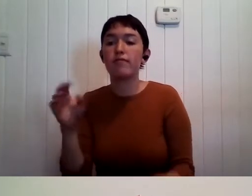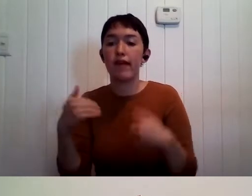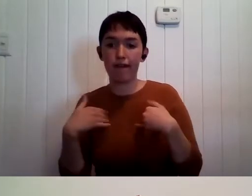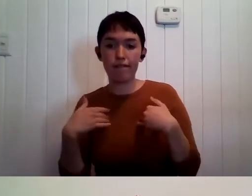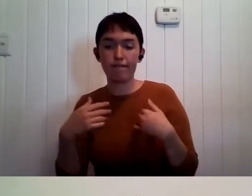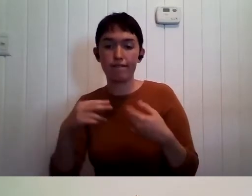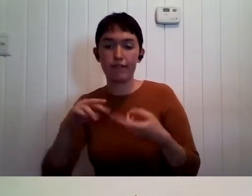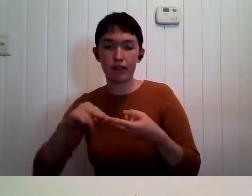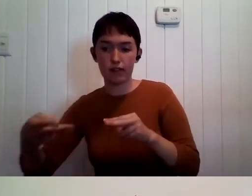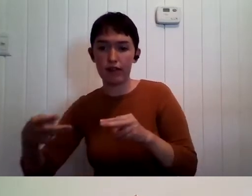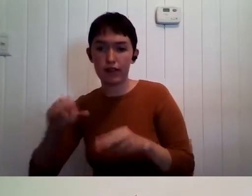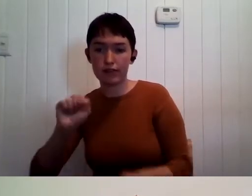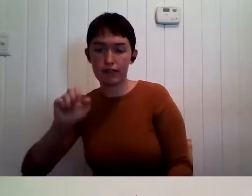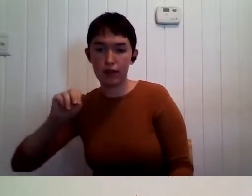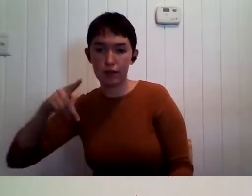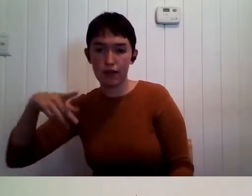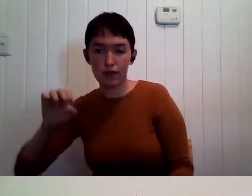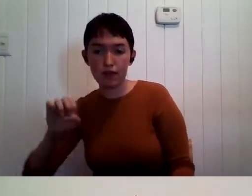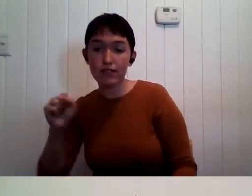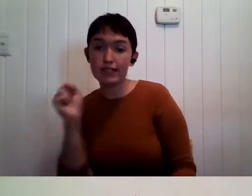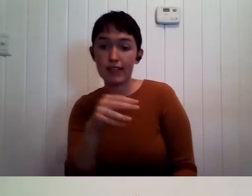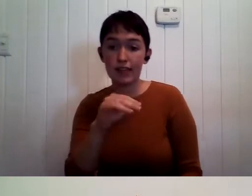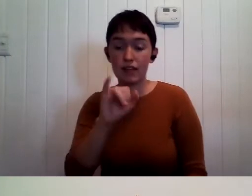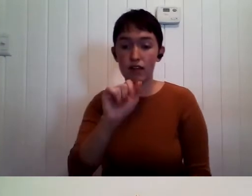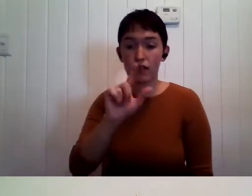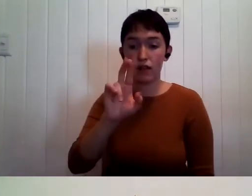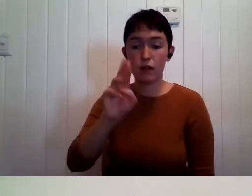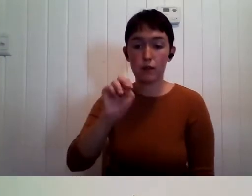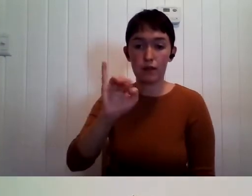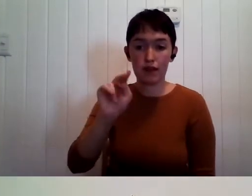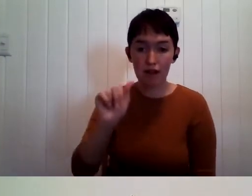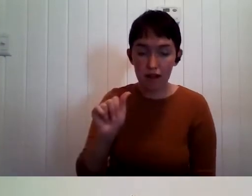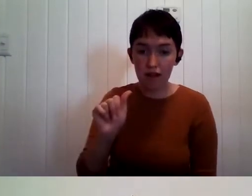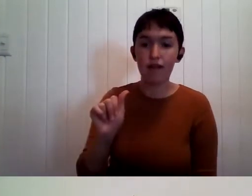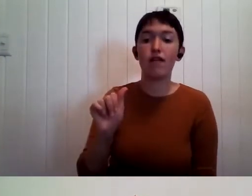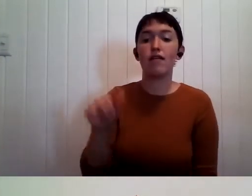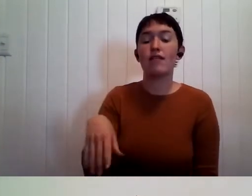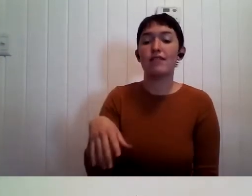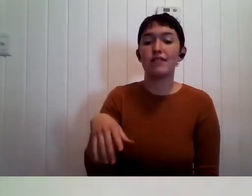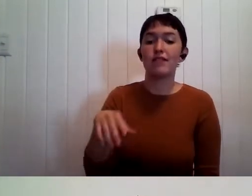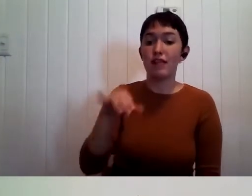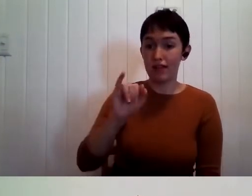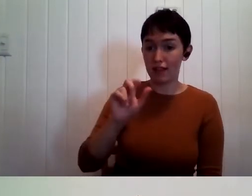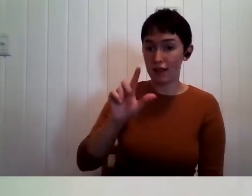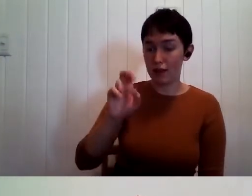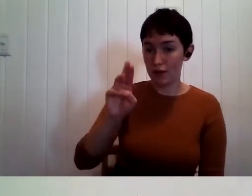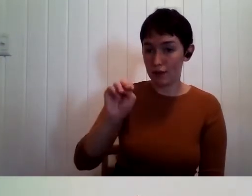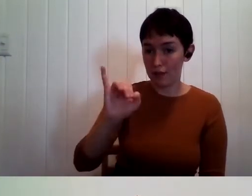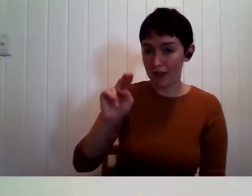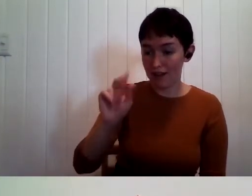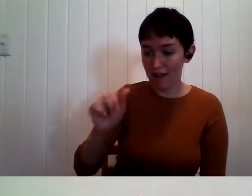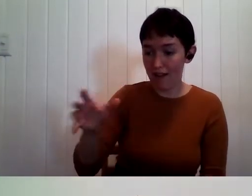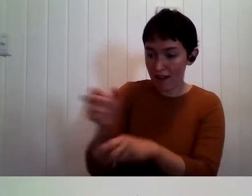they physically have the modified animal? No, but they have the DNA from the modified animal they're working through all the